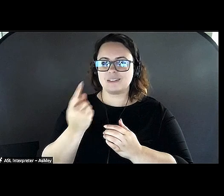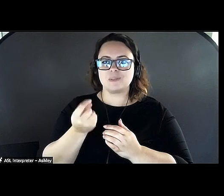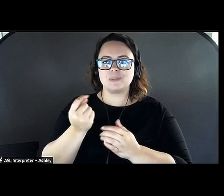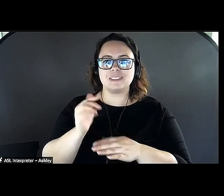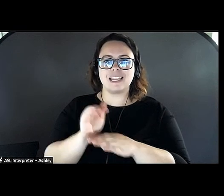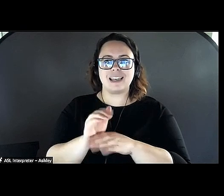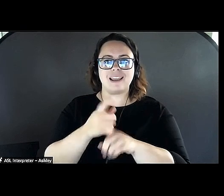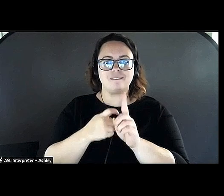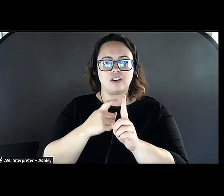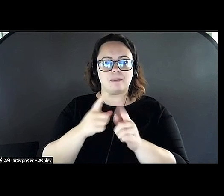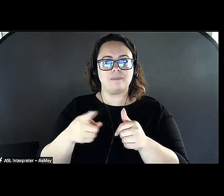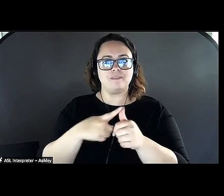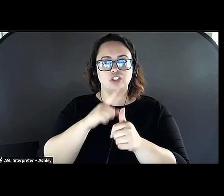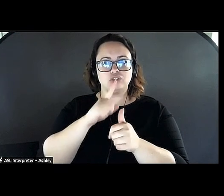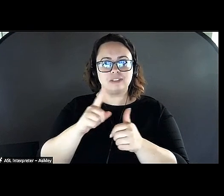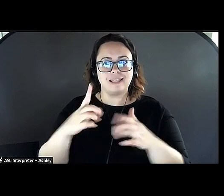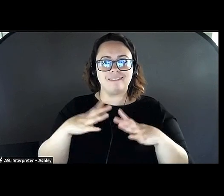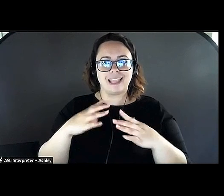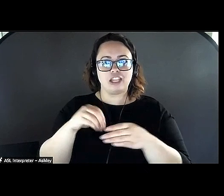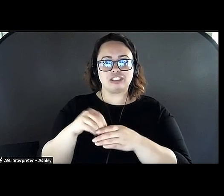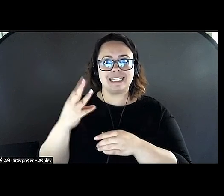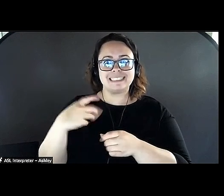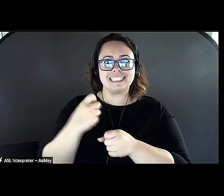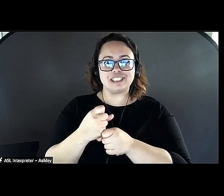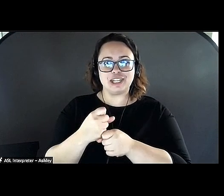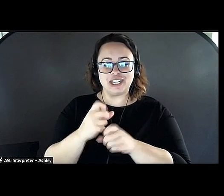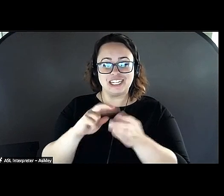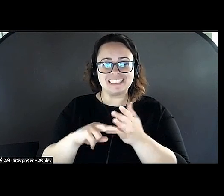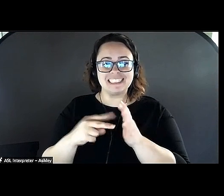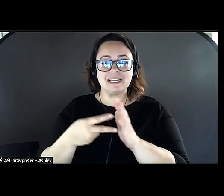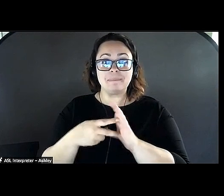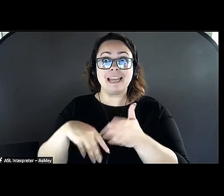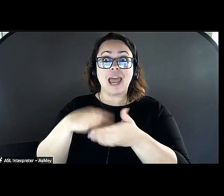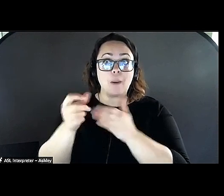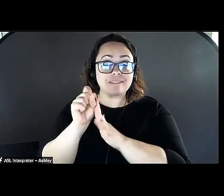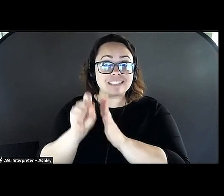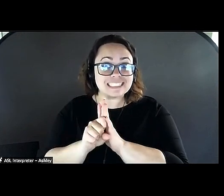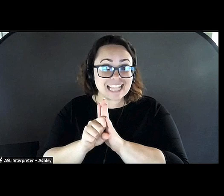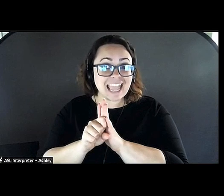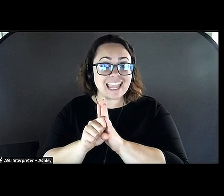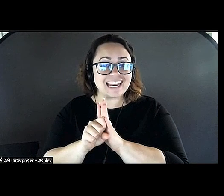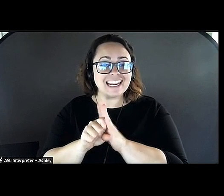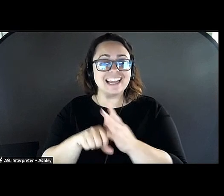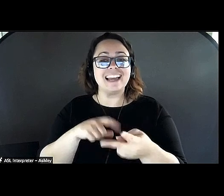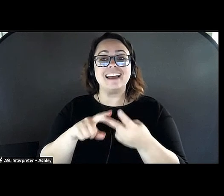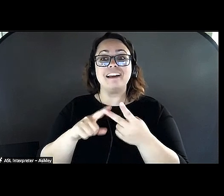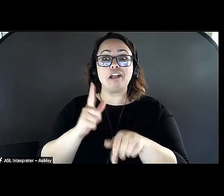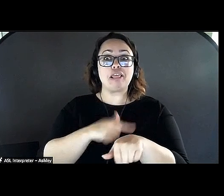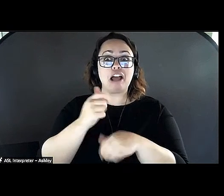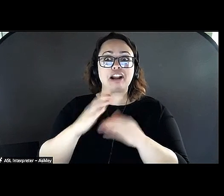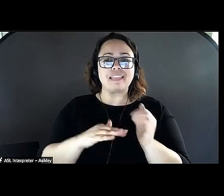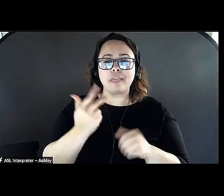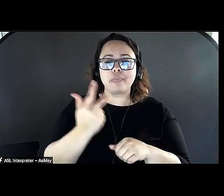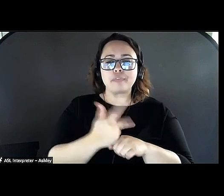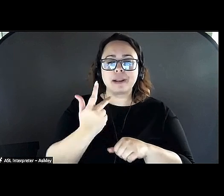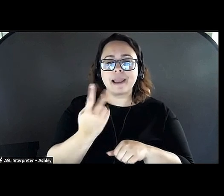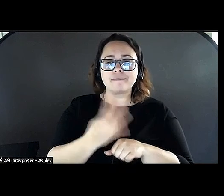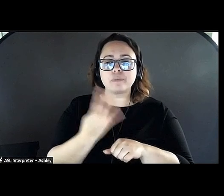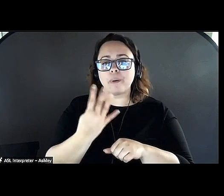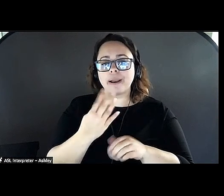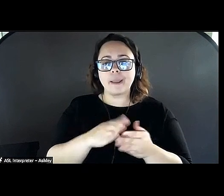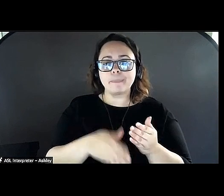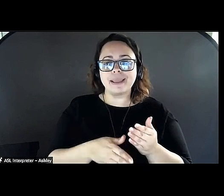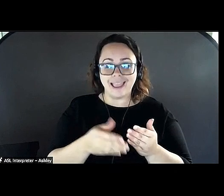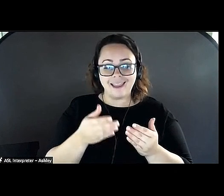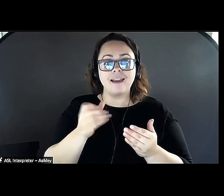real vacation in 6 years, meaning it was out of state, number one, and it was longer than a 3 or 4 day weekend.